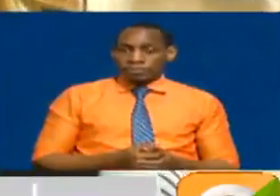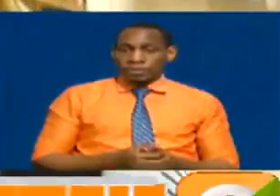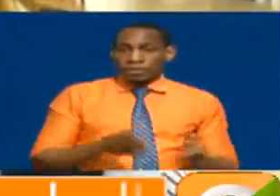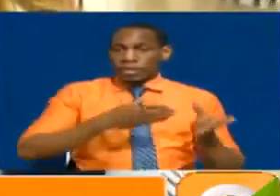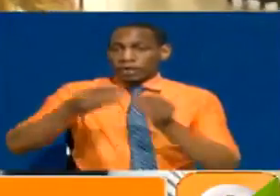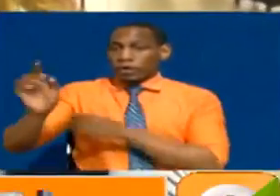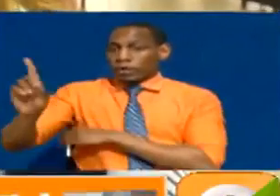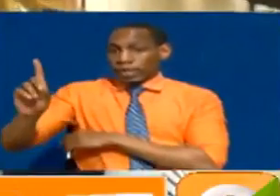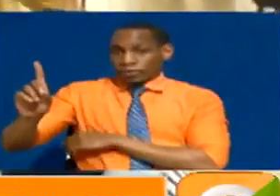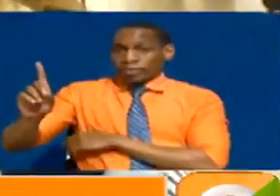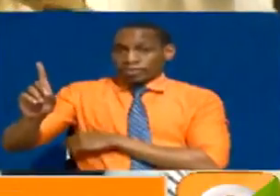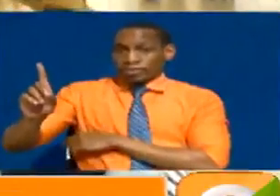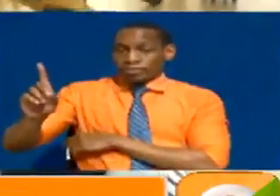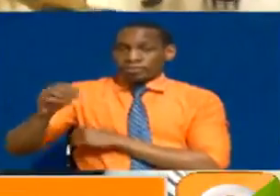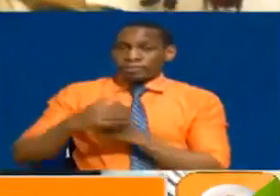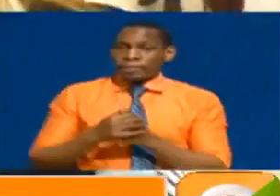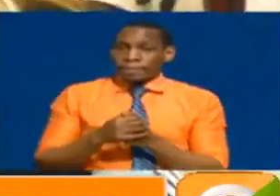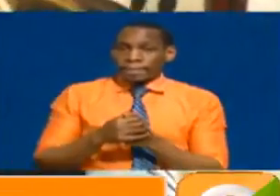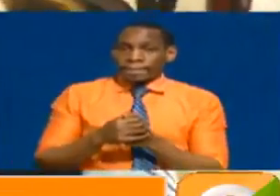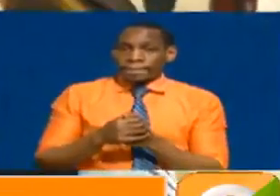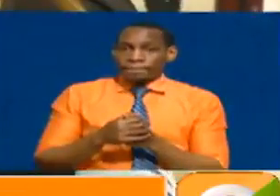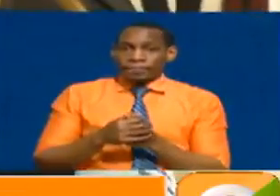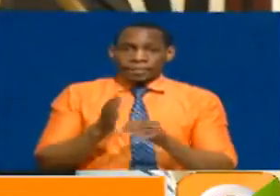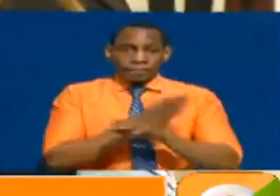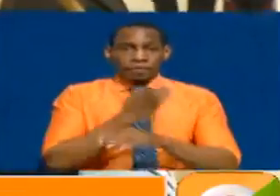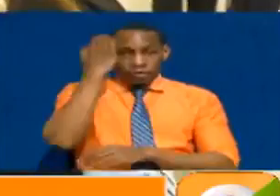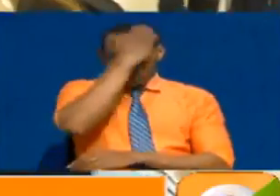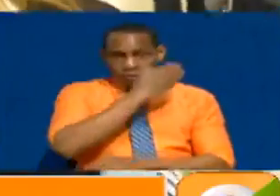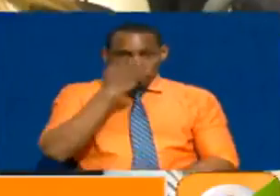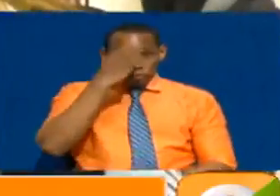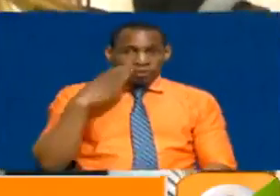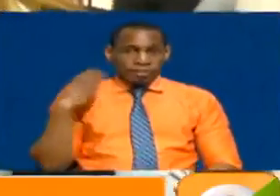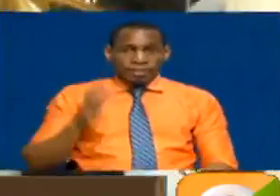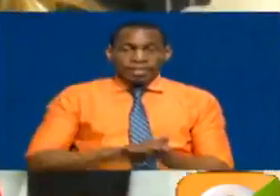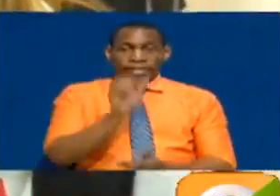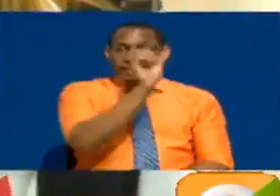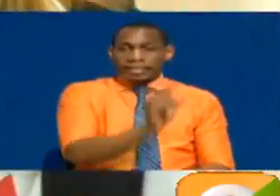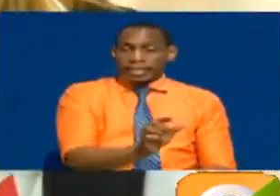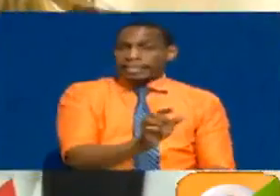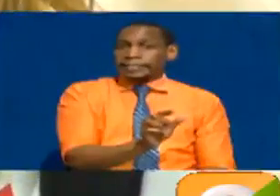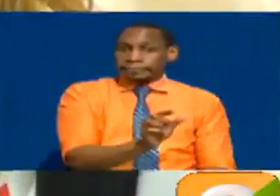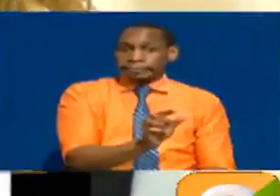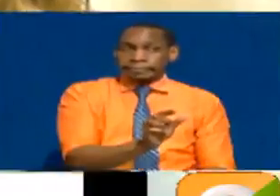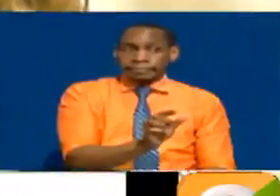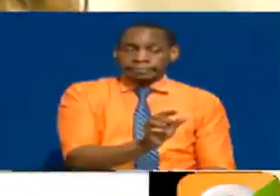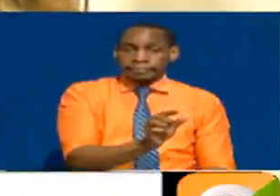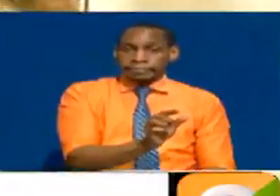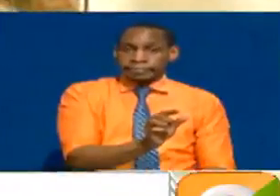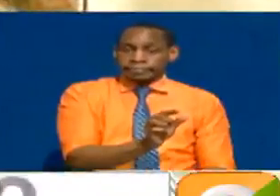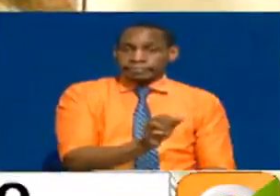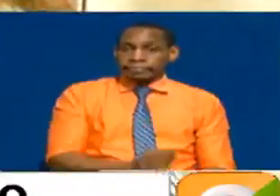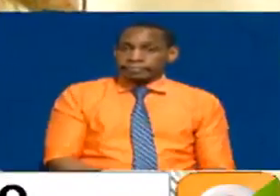Nairobi, I practiced to the European Championships in Italy. And